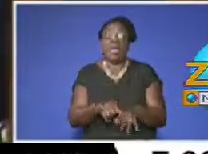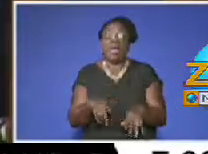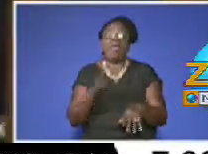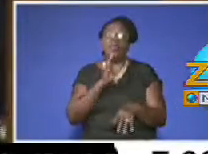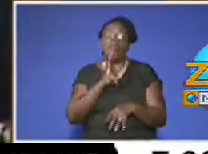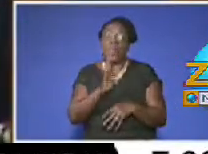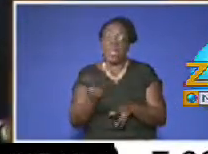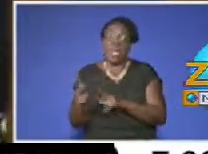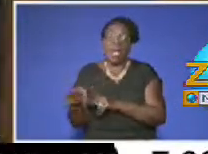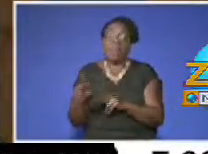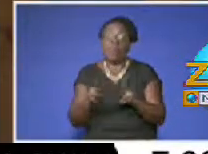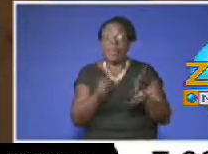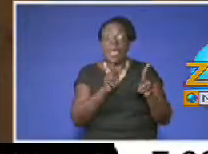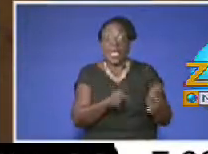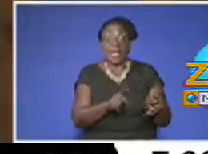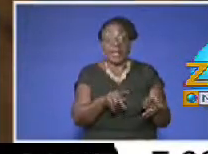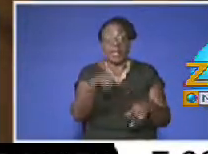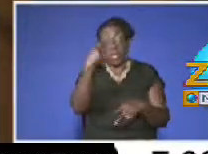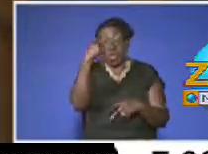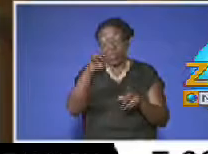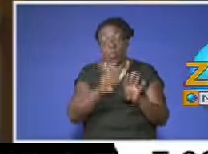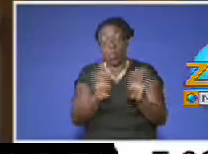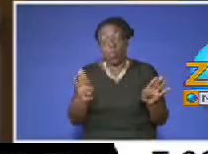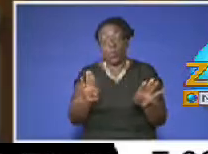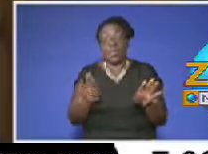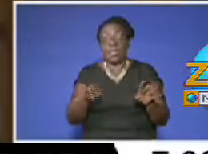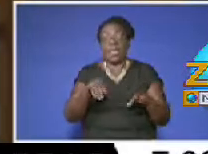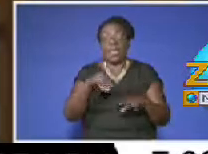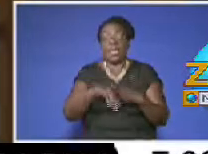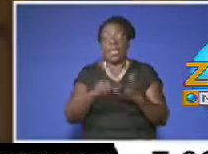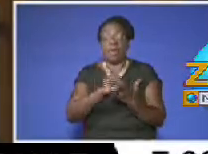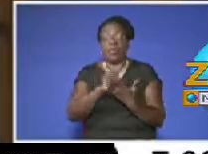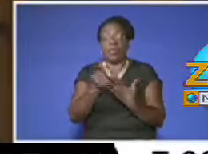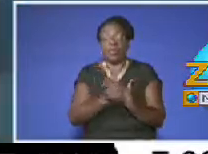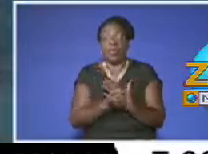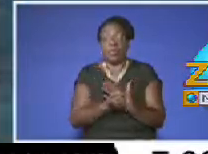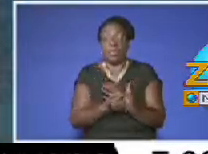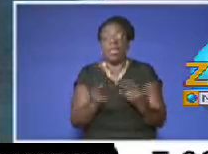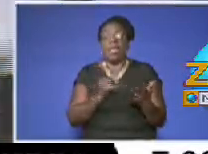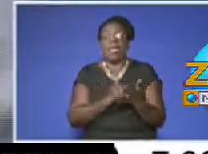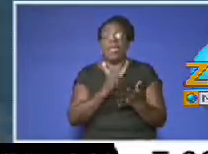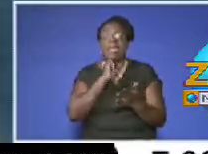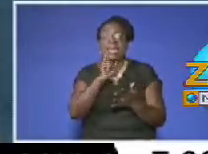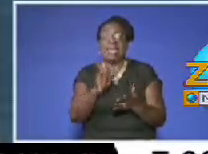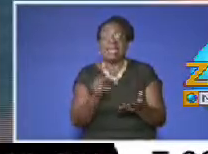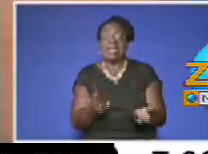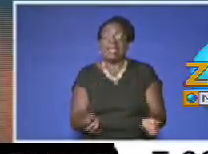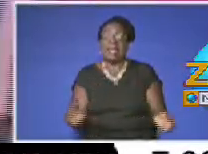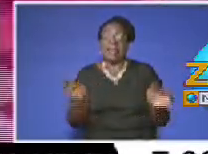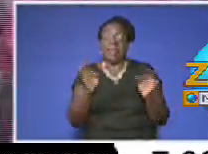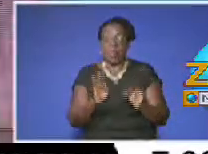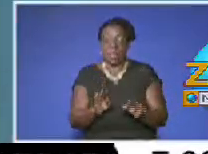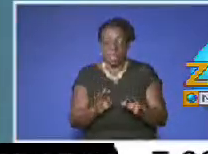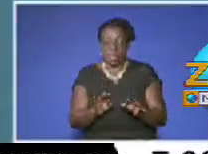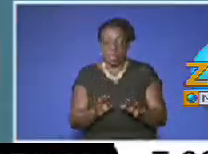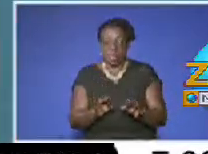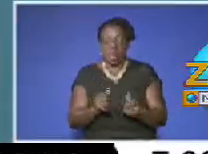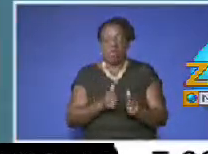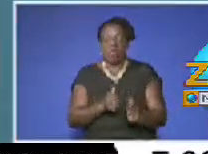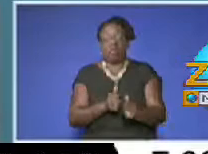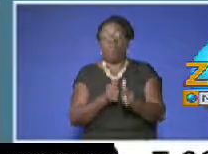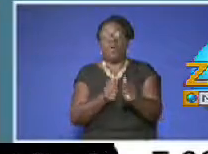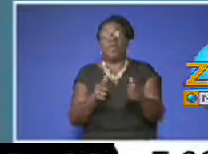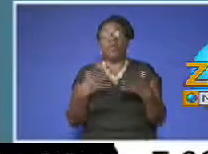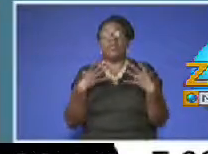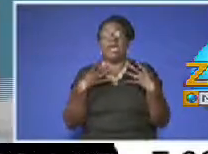methodically plan the measured reopening of their businesses. Of utmost importance will be adherence to health and safety protocols